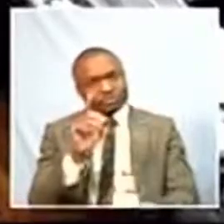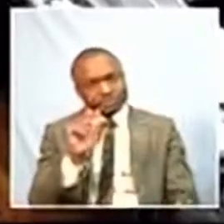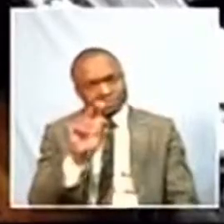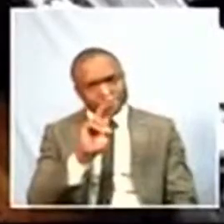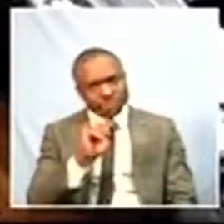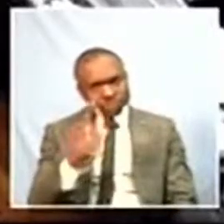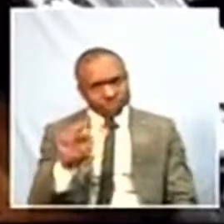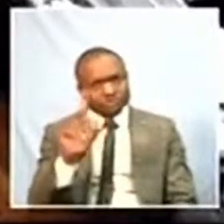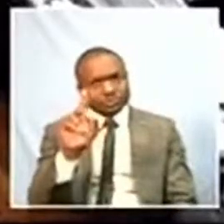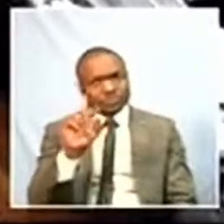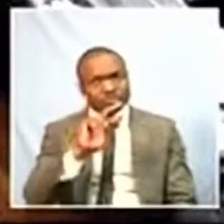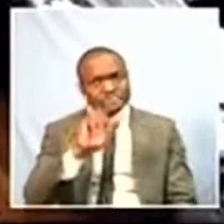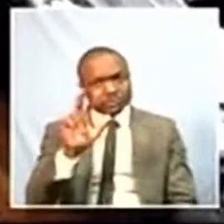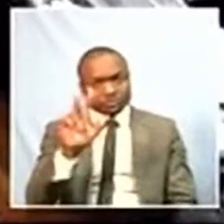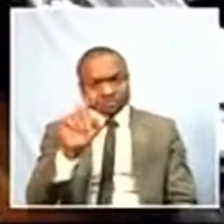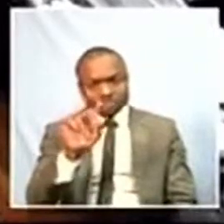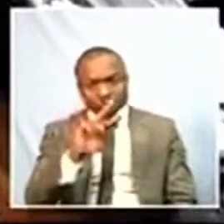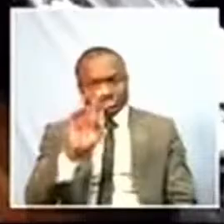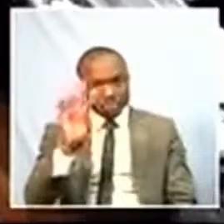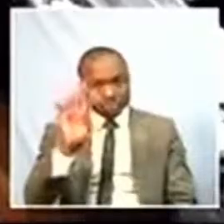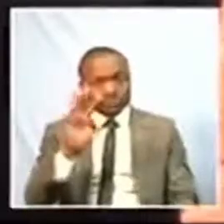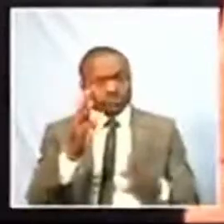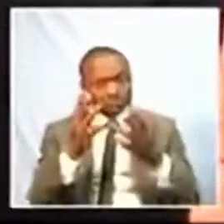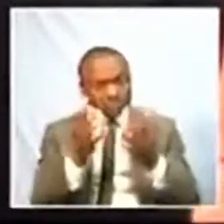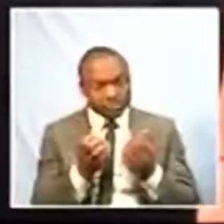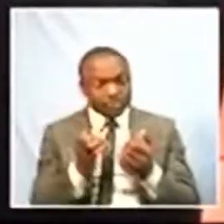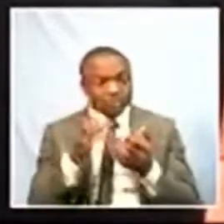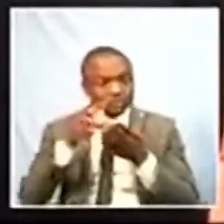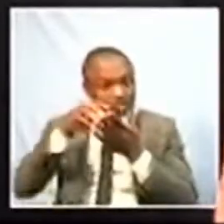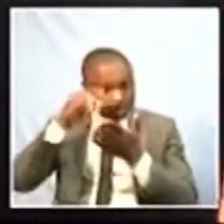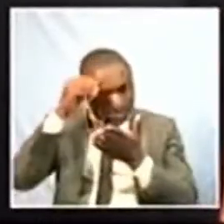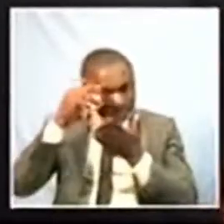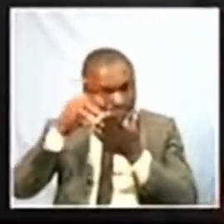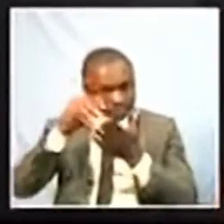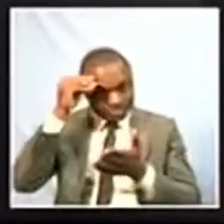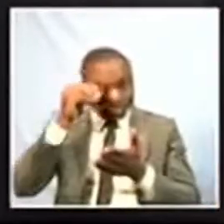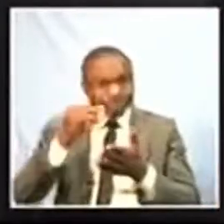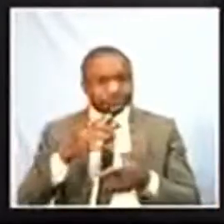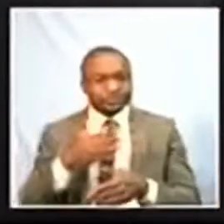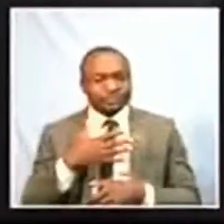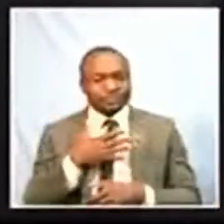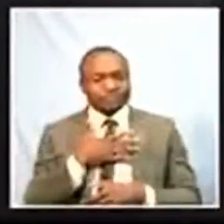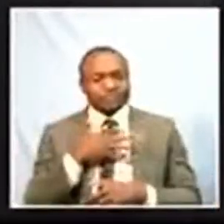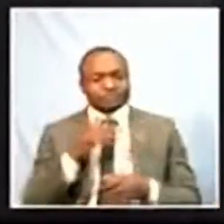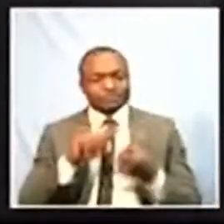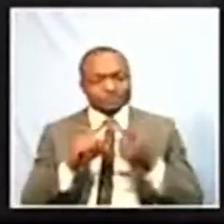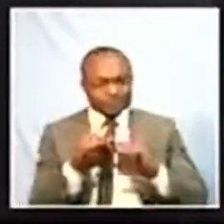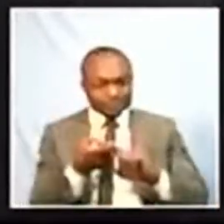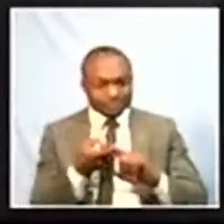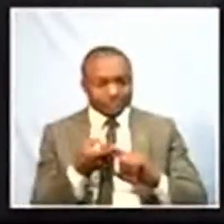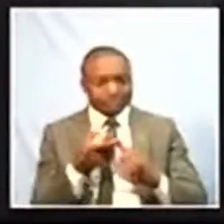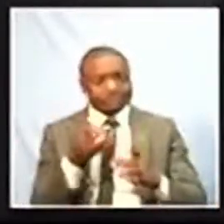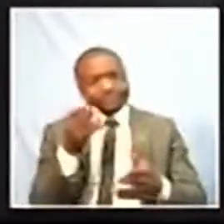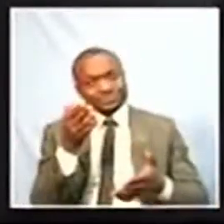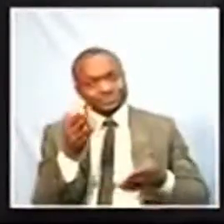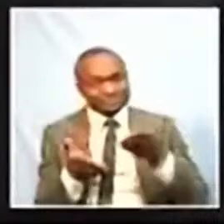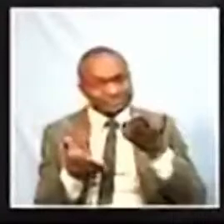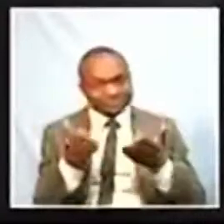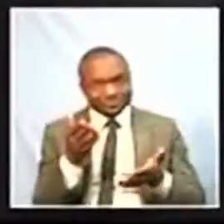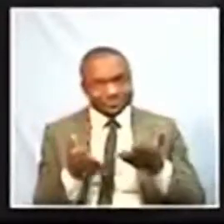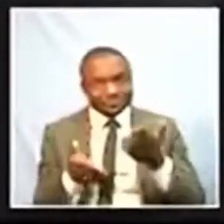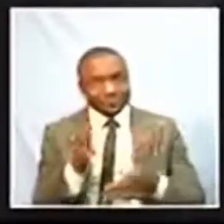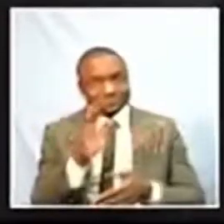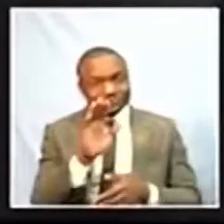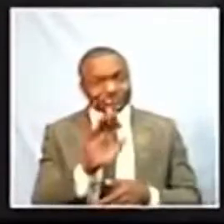2023, 2024, maybe I would love to maybe just learn from my colleagues. Maybe there was an